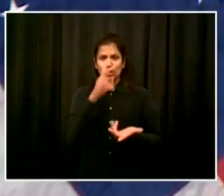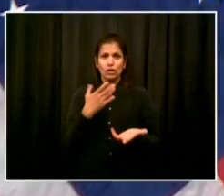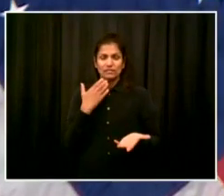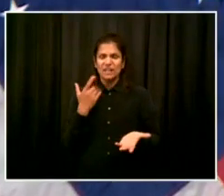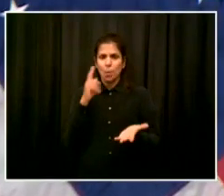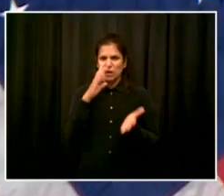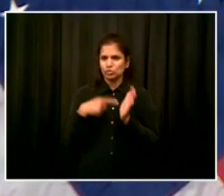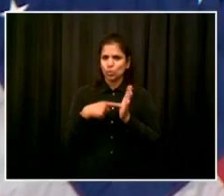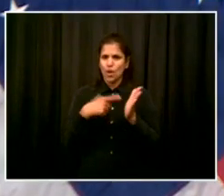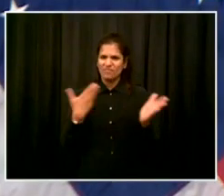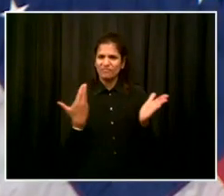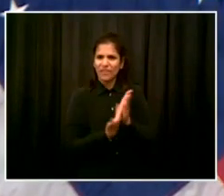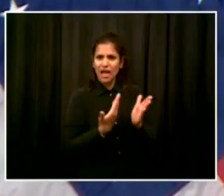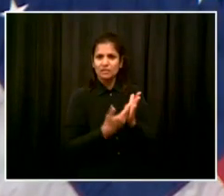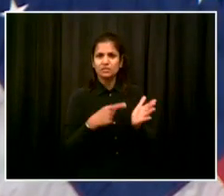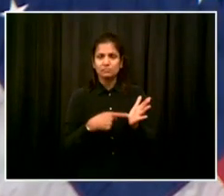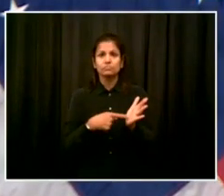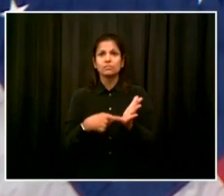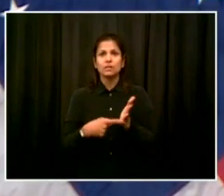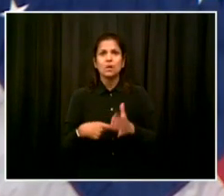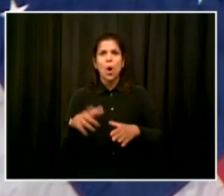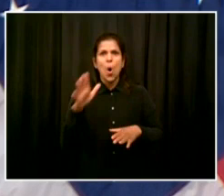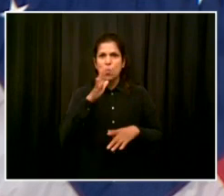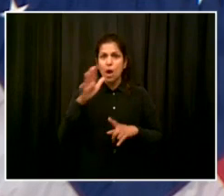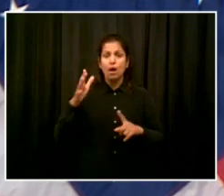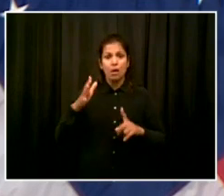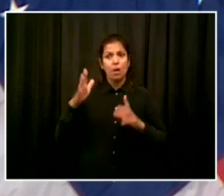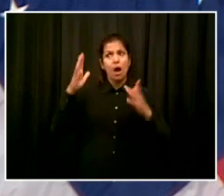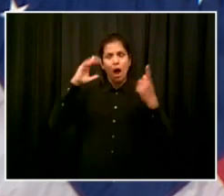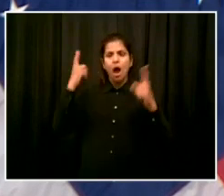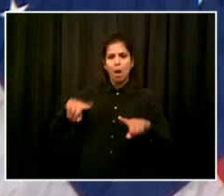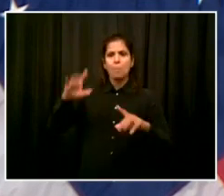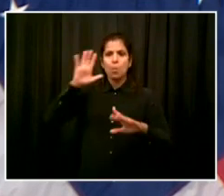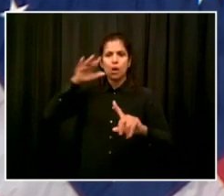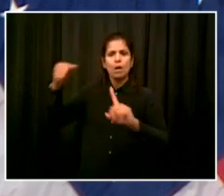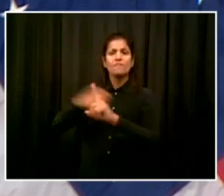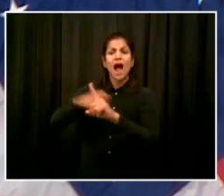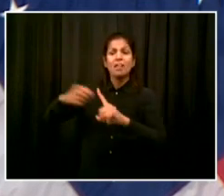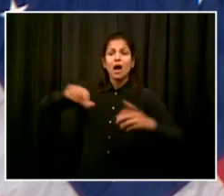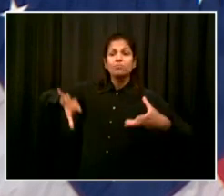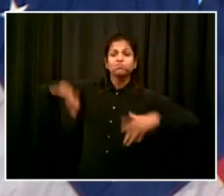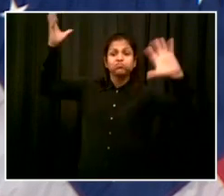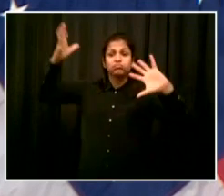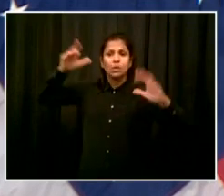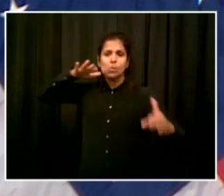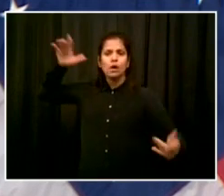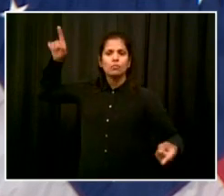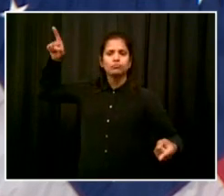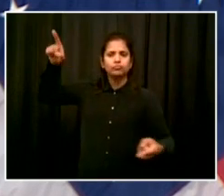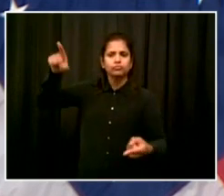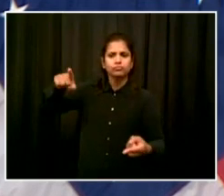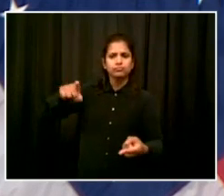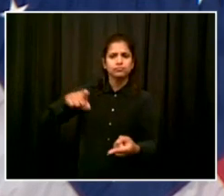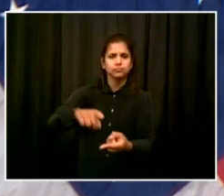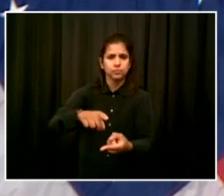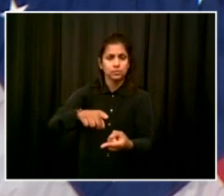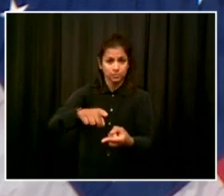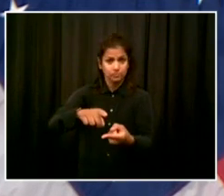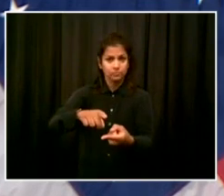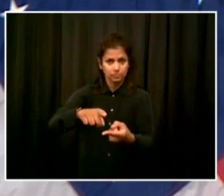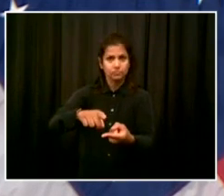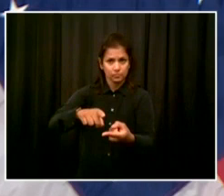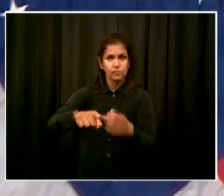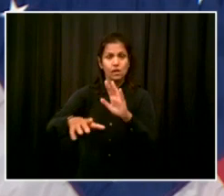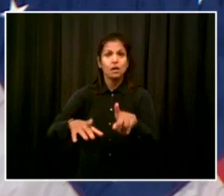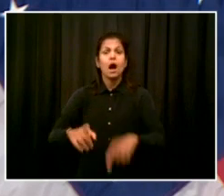lot of these issues already. I think there's a lot of factors behind it. In some circumstances, I'm not as concerned.